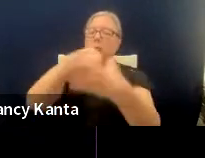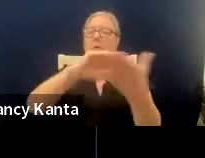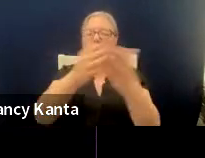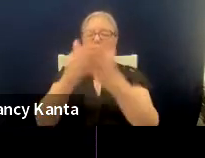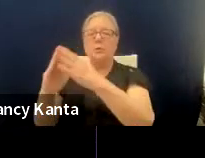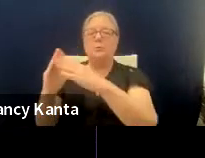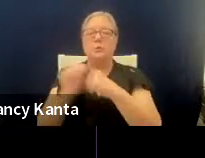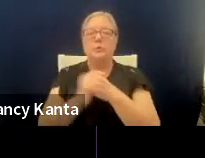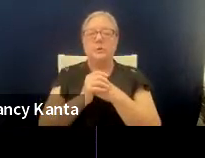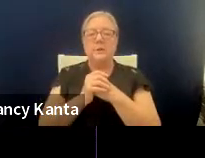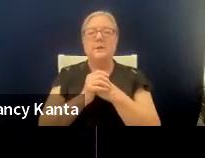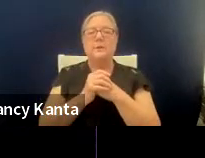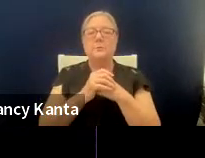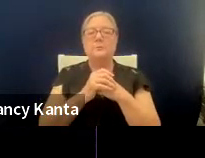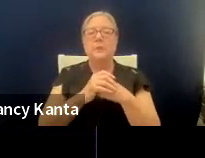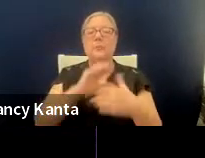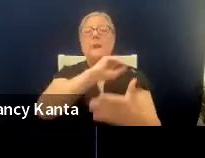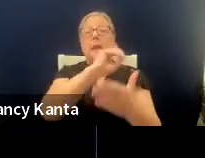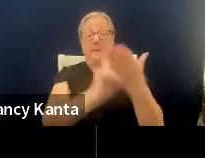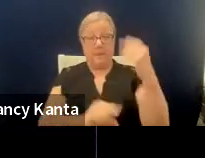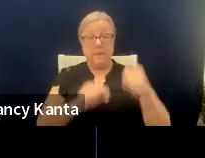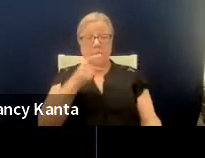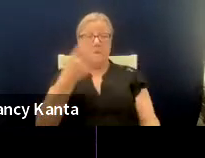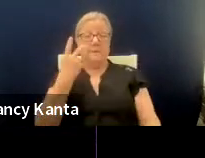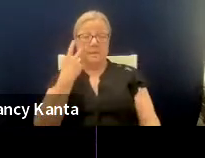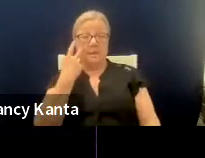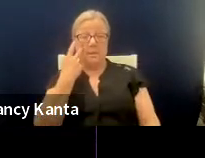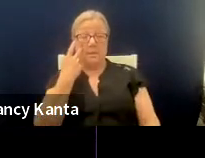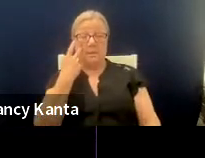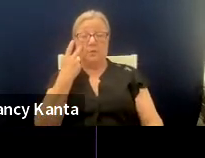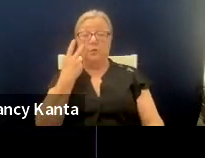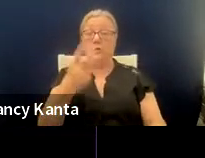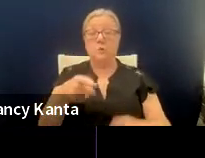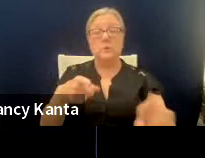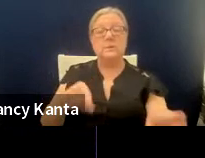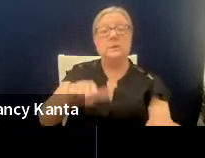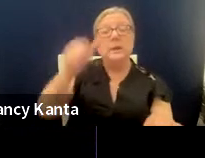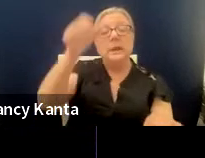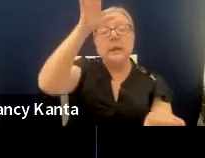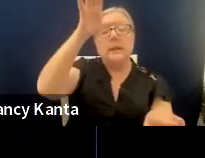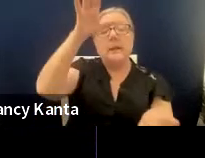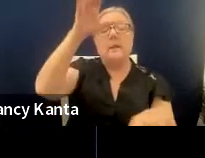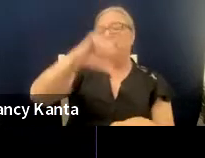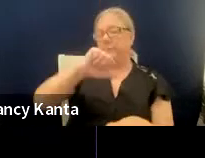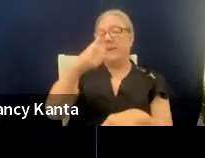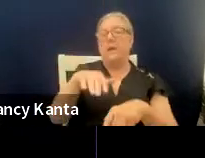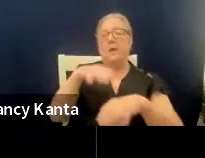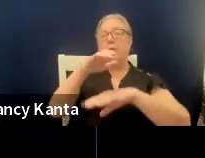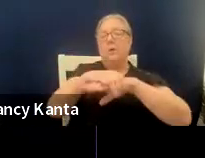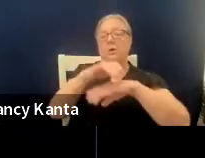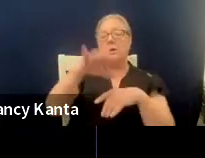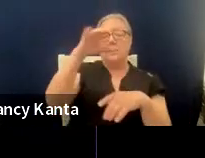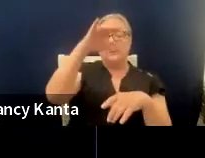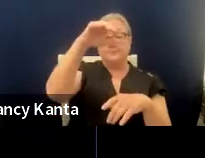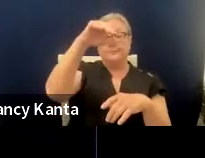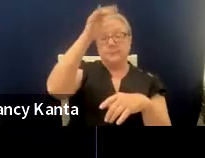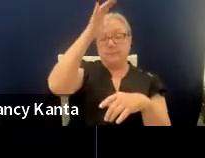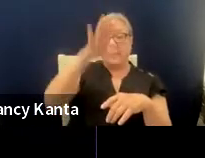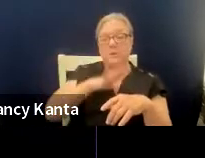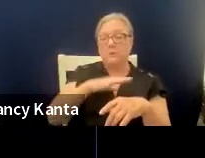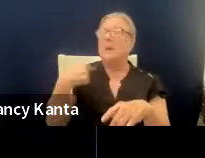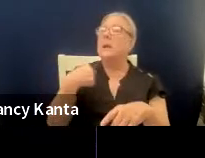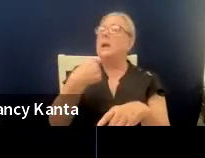the design you're seeing here isn't really what we're trying to present to you at this stage. We're really trying to present